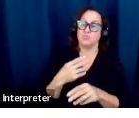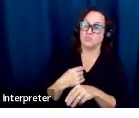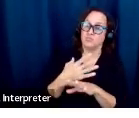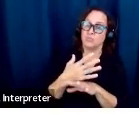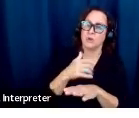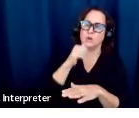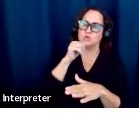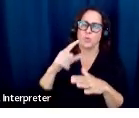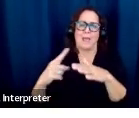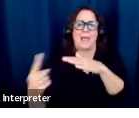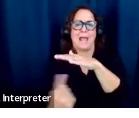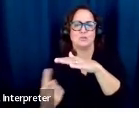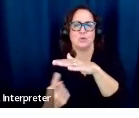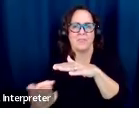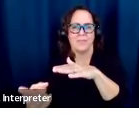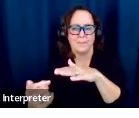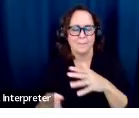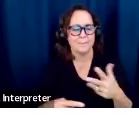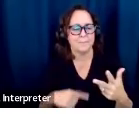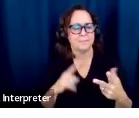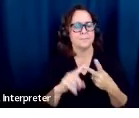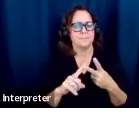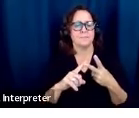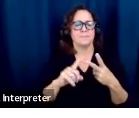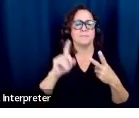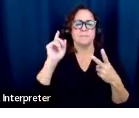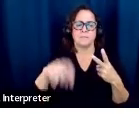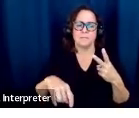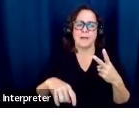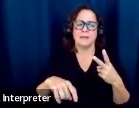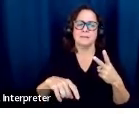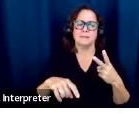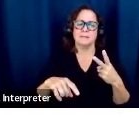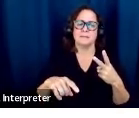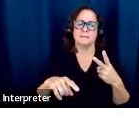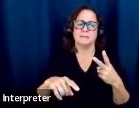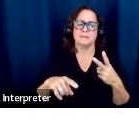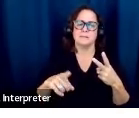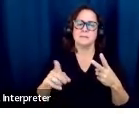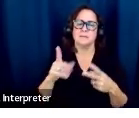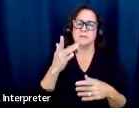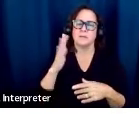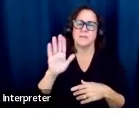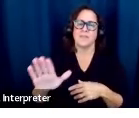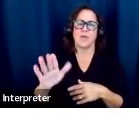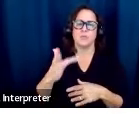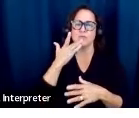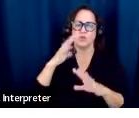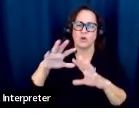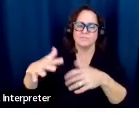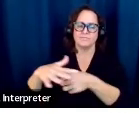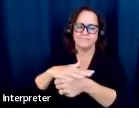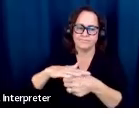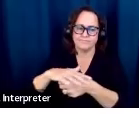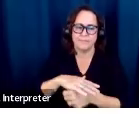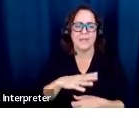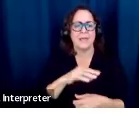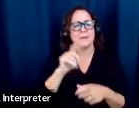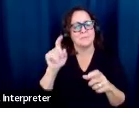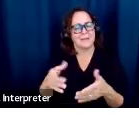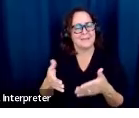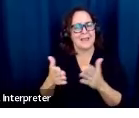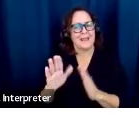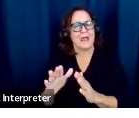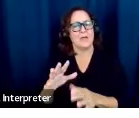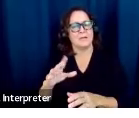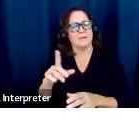greater community. Providers must deliver virtual services in the participant's preferred setting. Providers must allow the participant